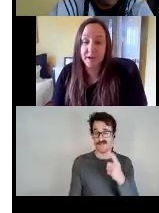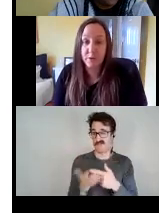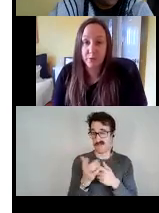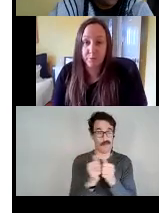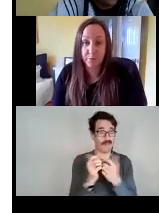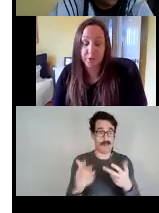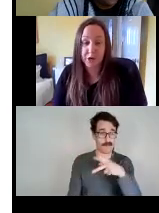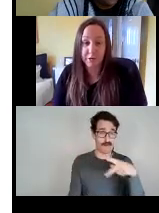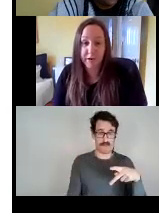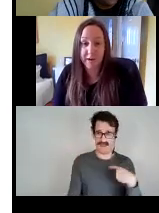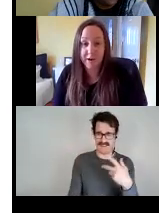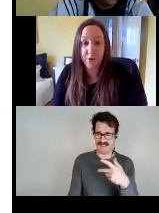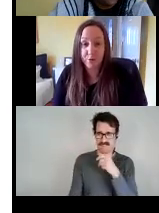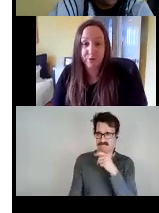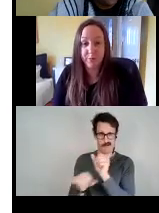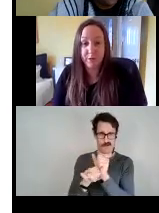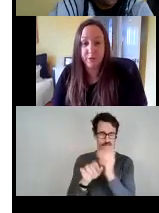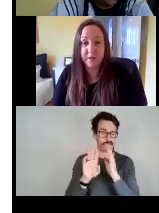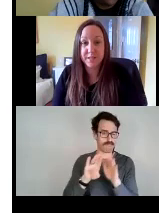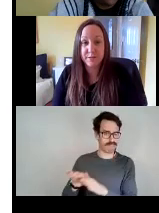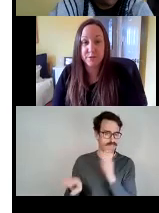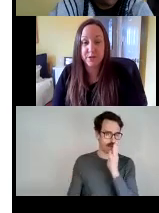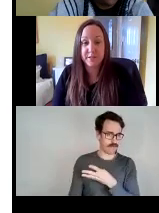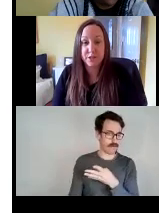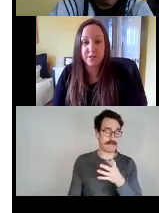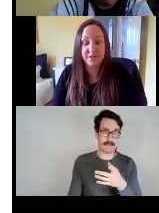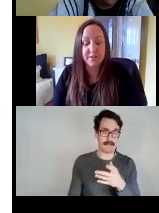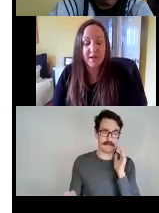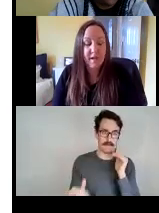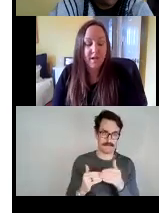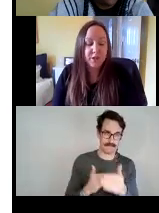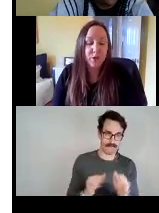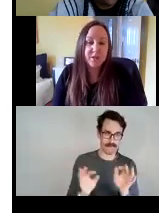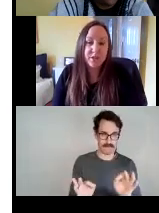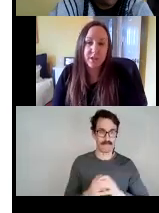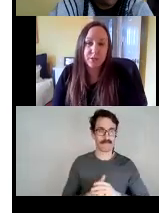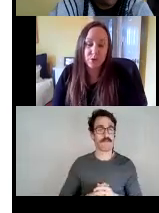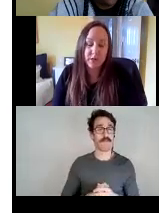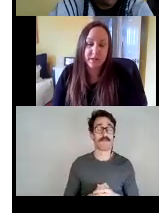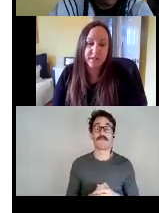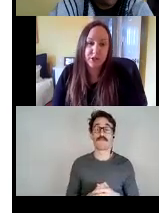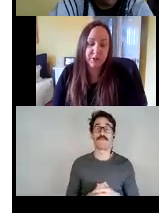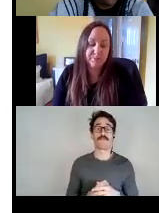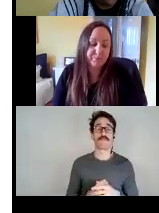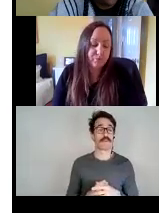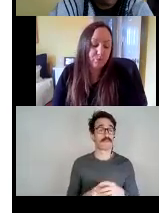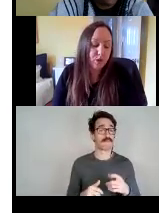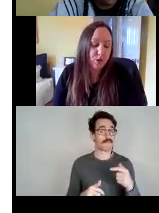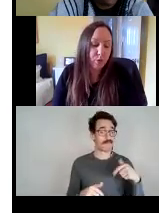fix that while we're talking right now, and hopefully we don't continue those transitions. So essentially, as an